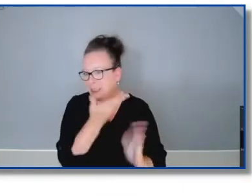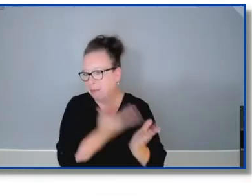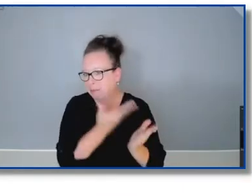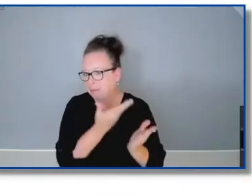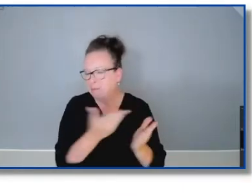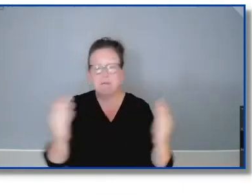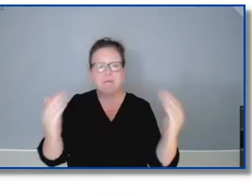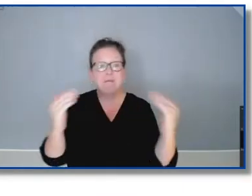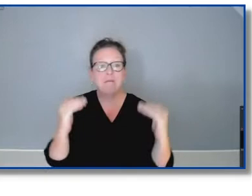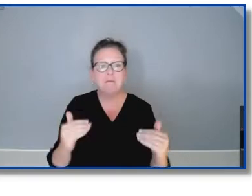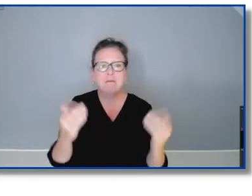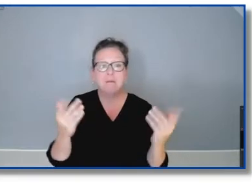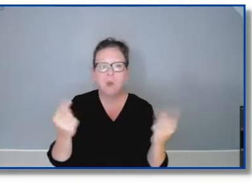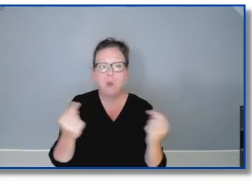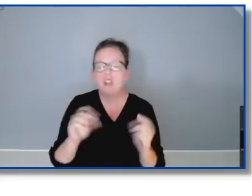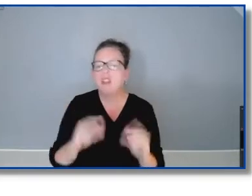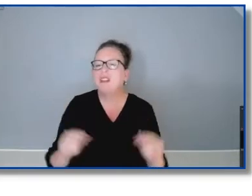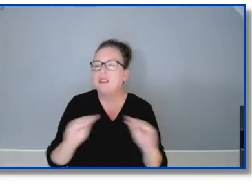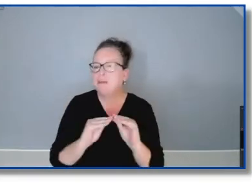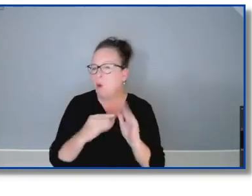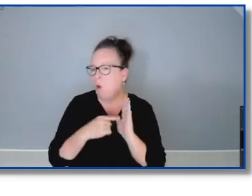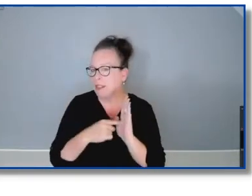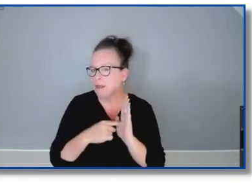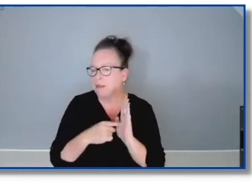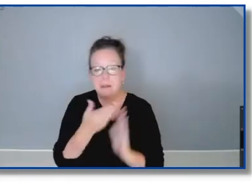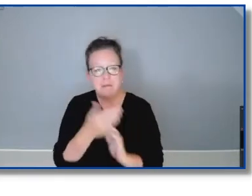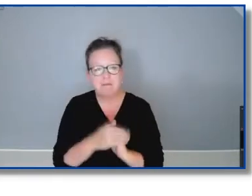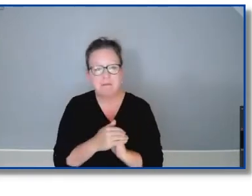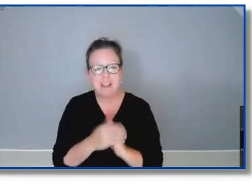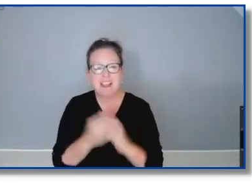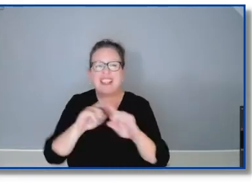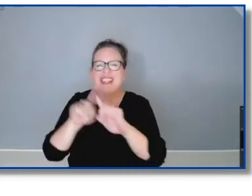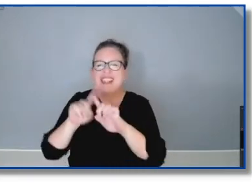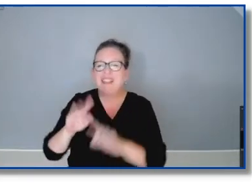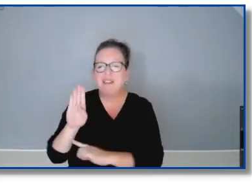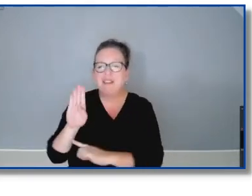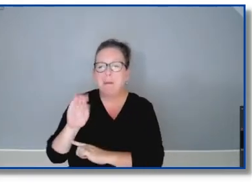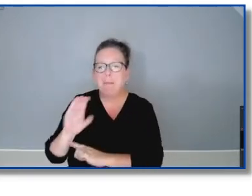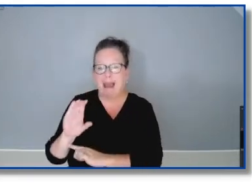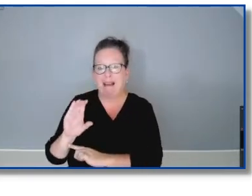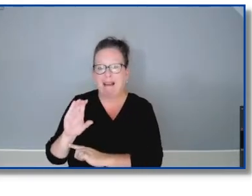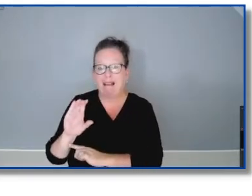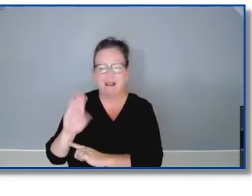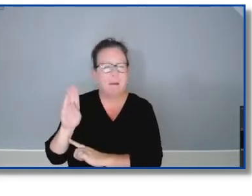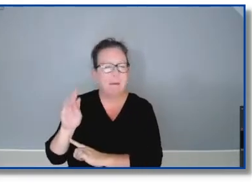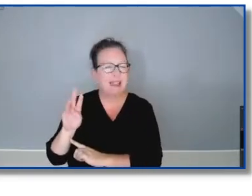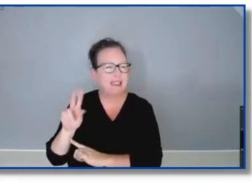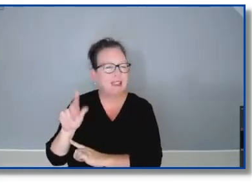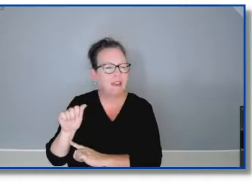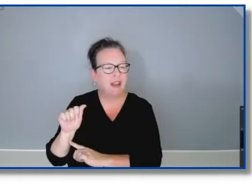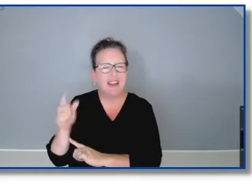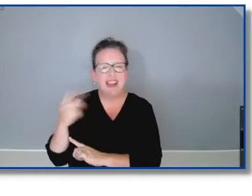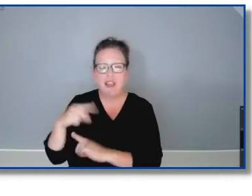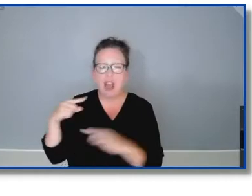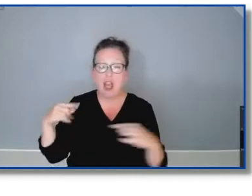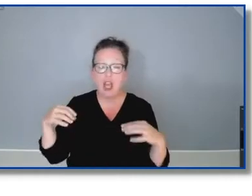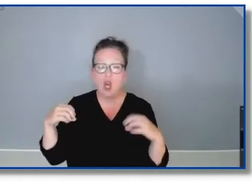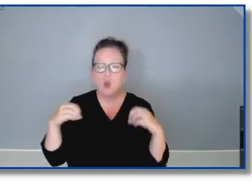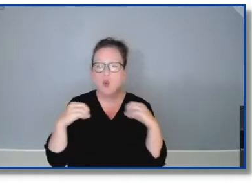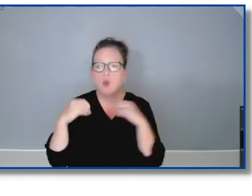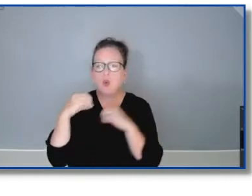Here, a few other examples. These are colonies of bacteria which perform so-called quorum sensing or